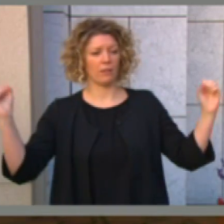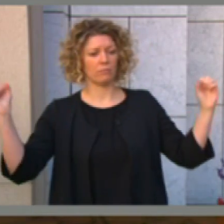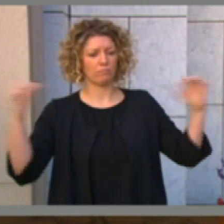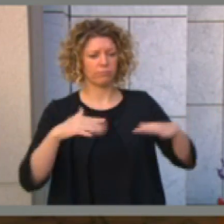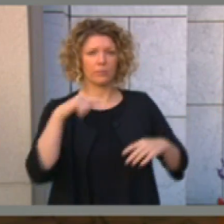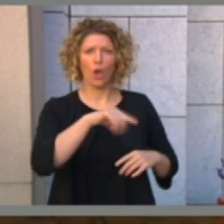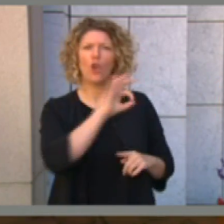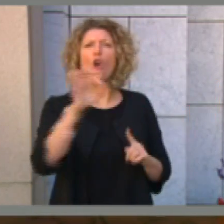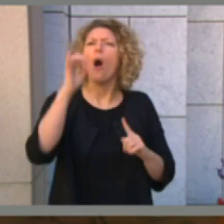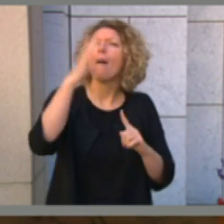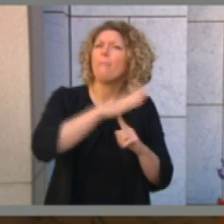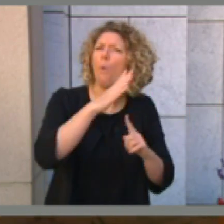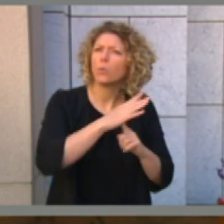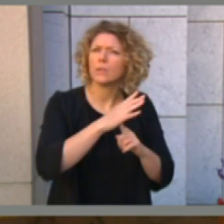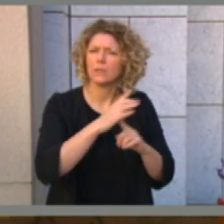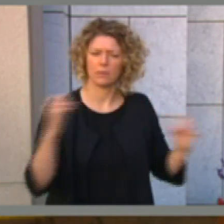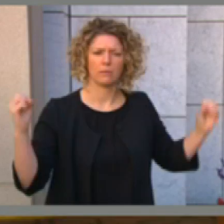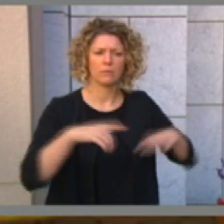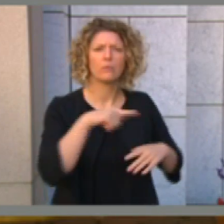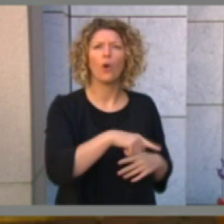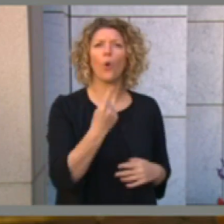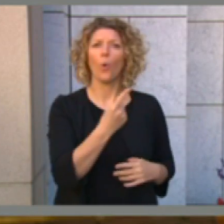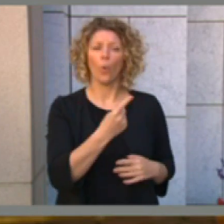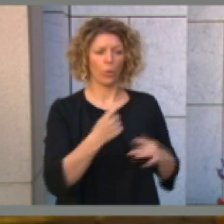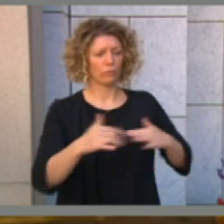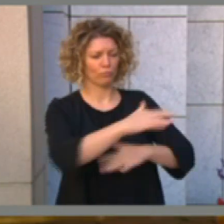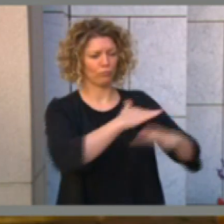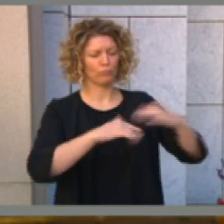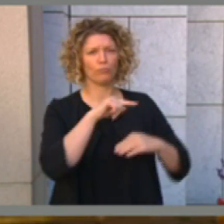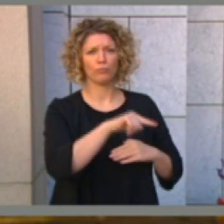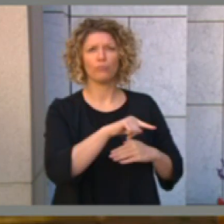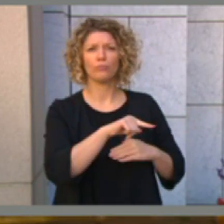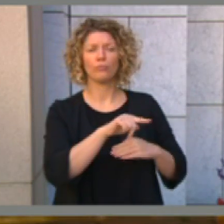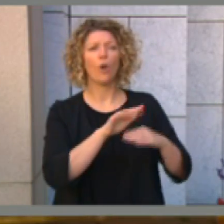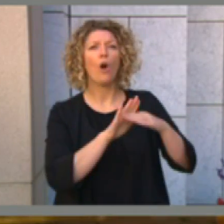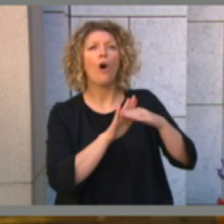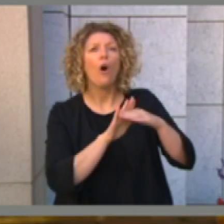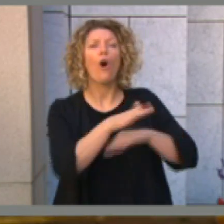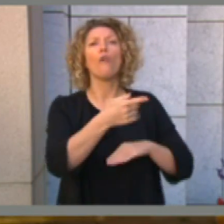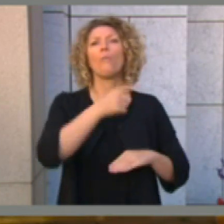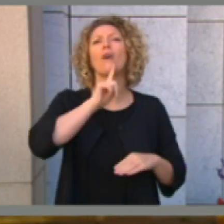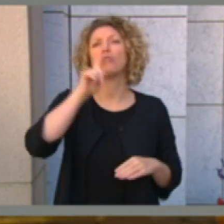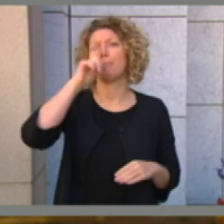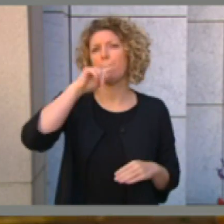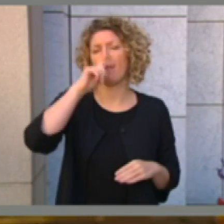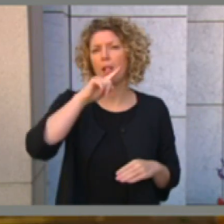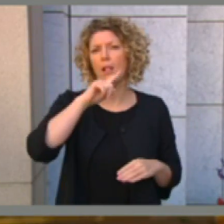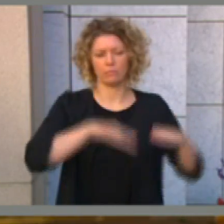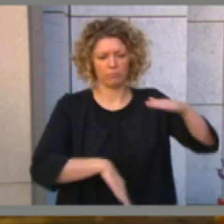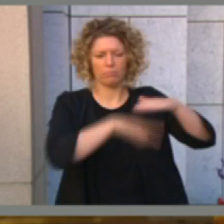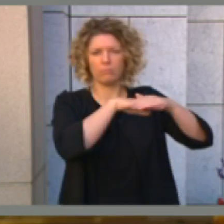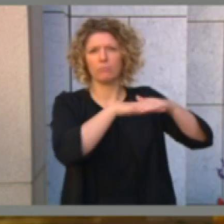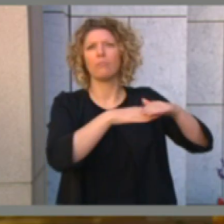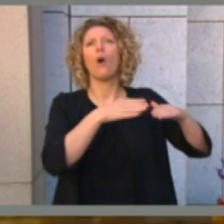non-essential gatherings, a ban on non-essential gatherings of persons of of 100 or greater, so a ban on